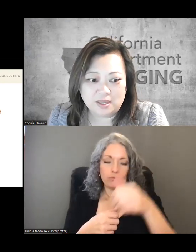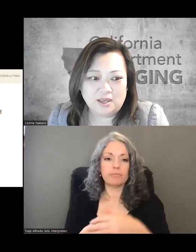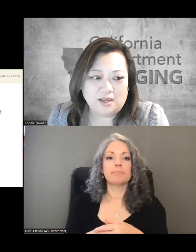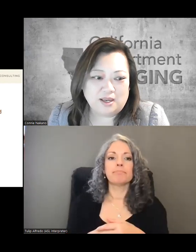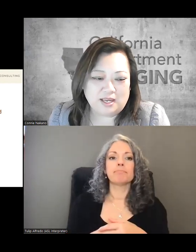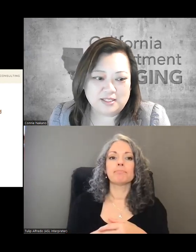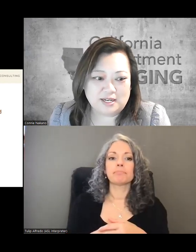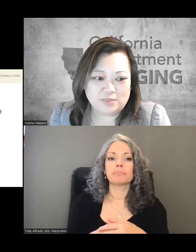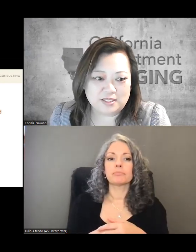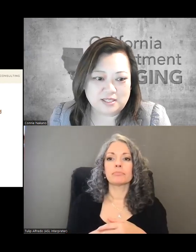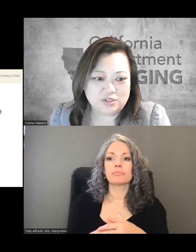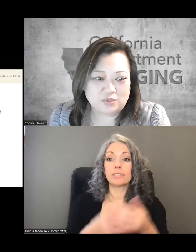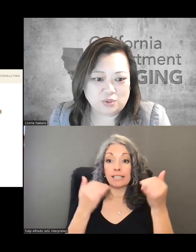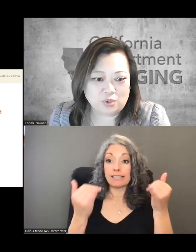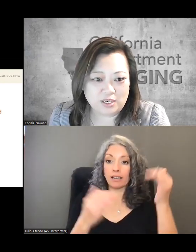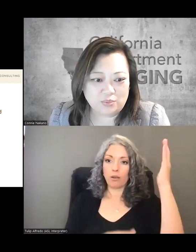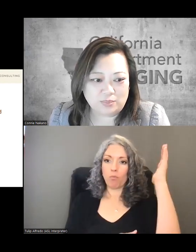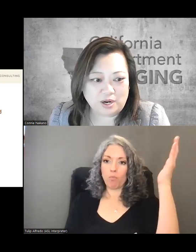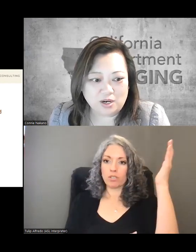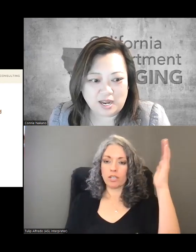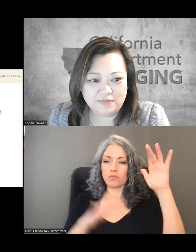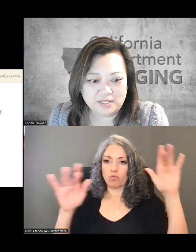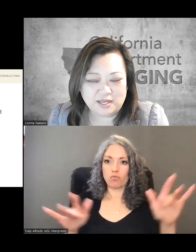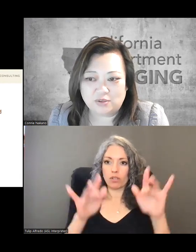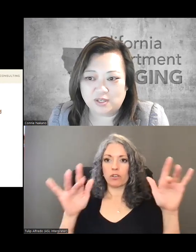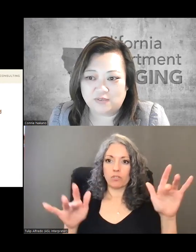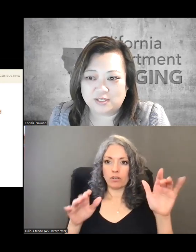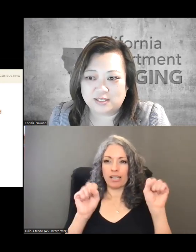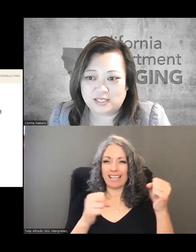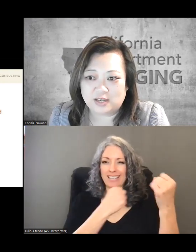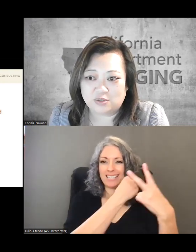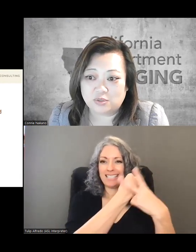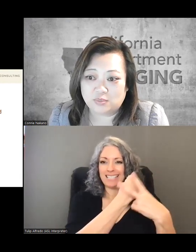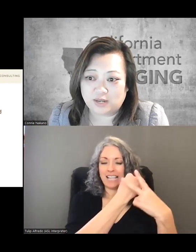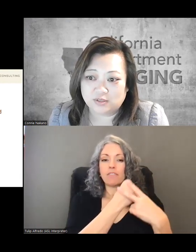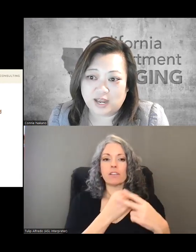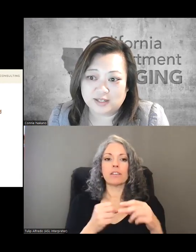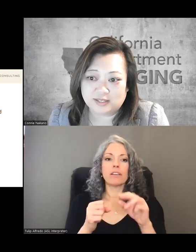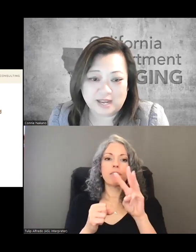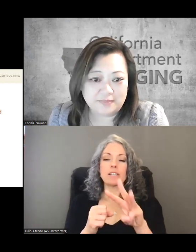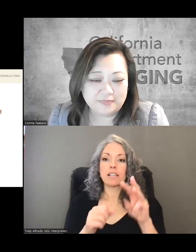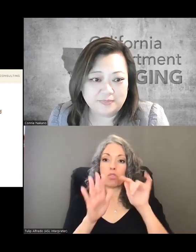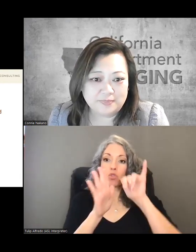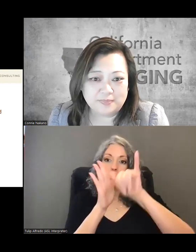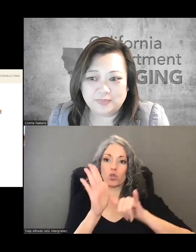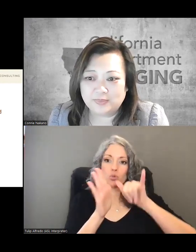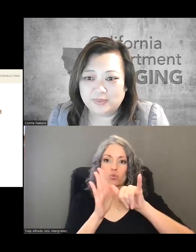section. And today's presentation and recording will be archived. You can visit CDA's YouTube channel to access that.